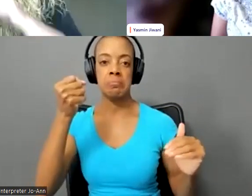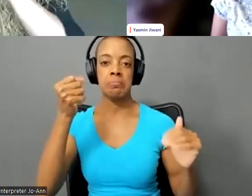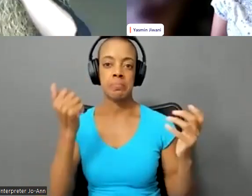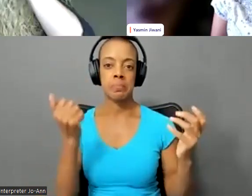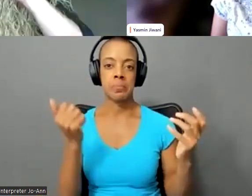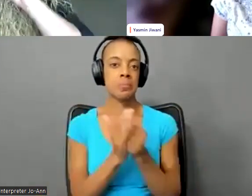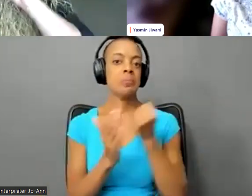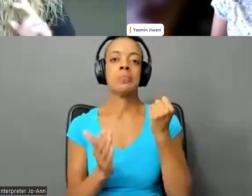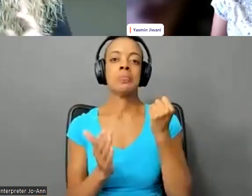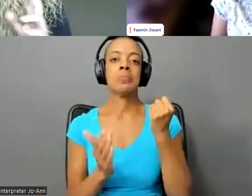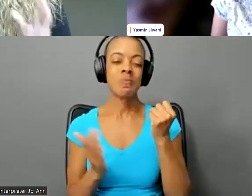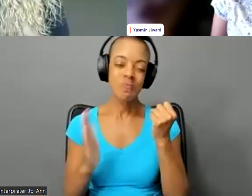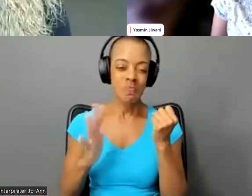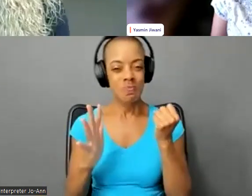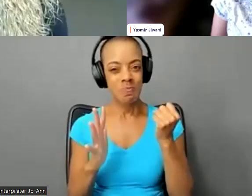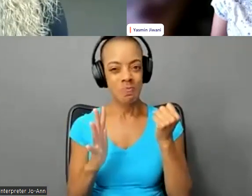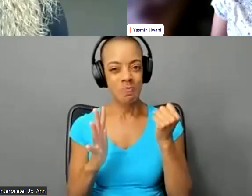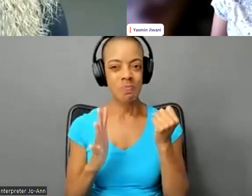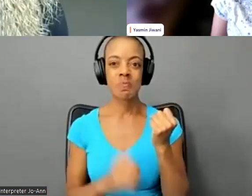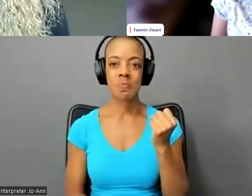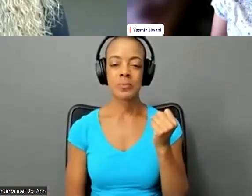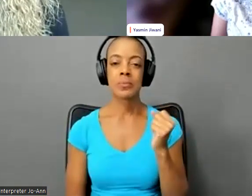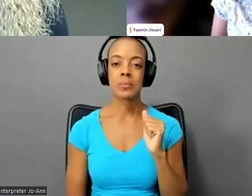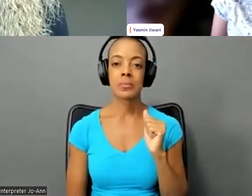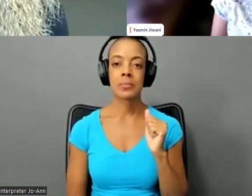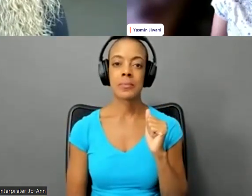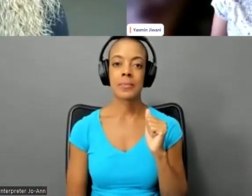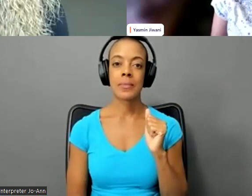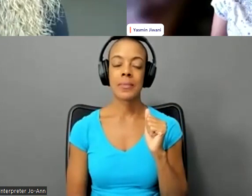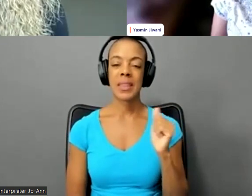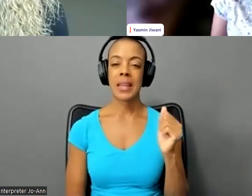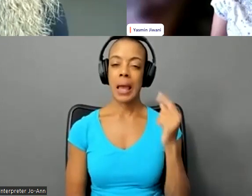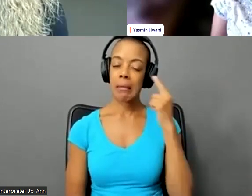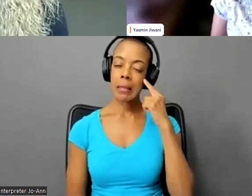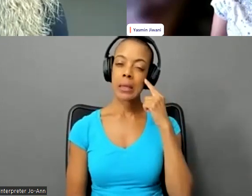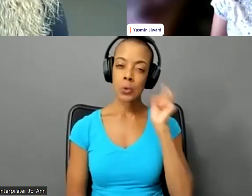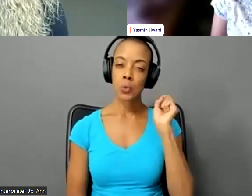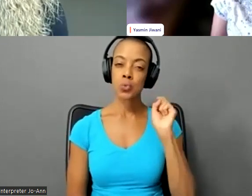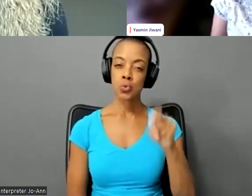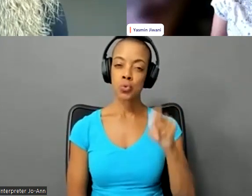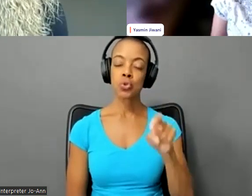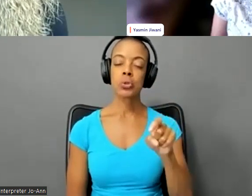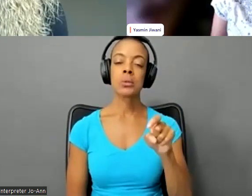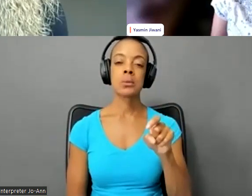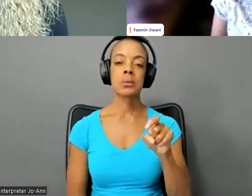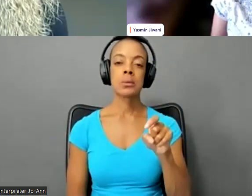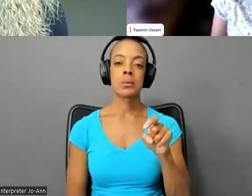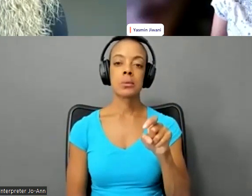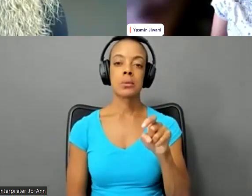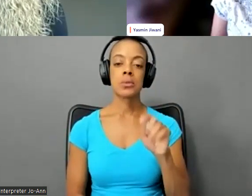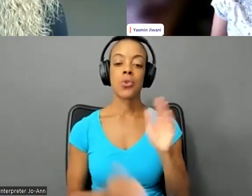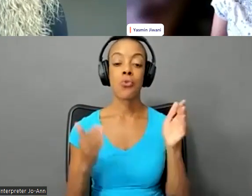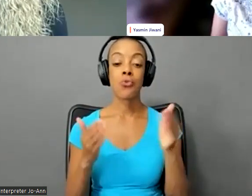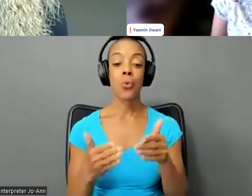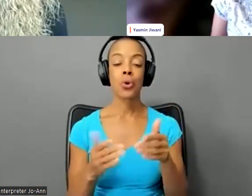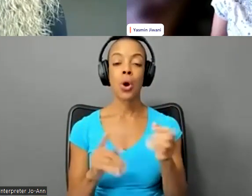voice. Whereas we need to, I think, in some aspect, in some ways, start focusing on who are the abusers. And so